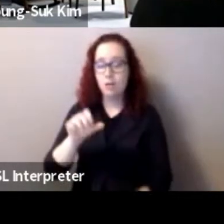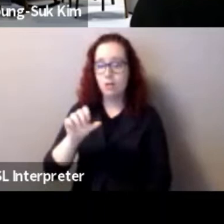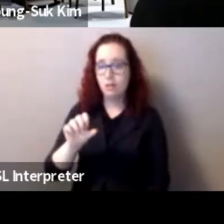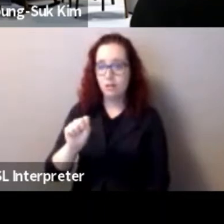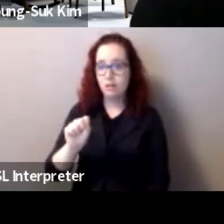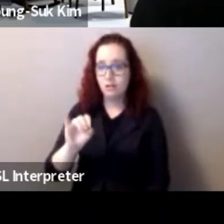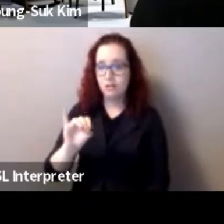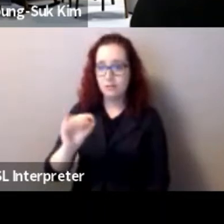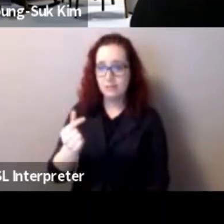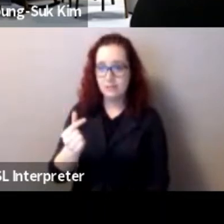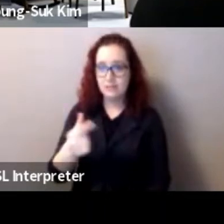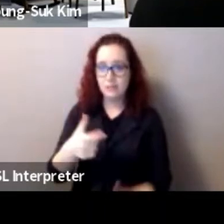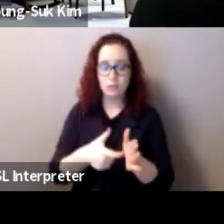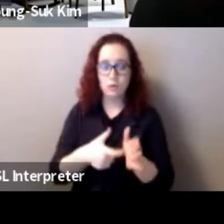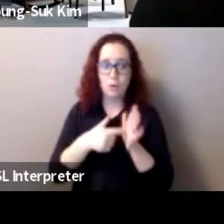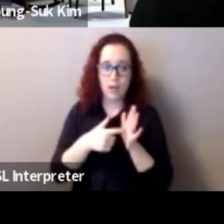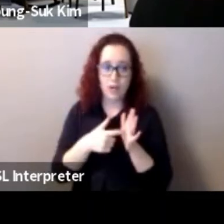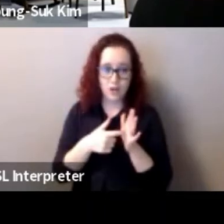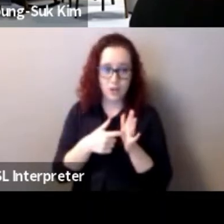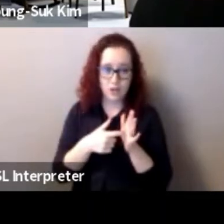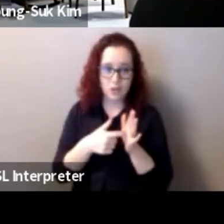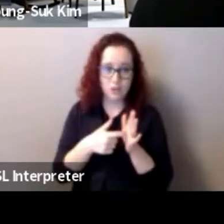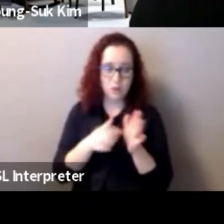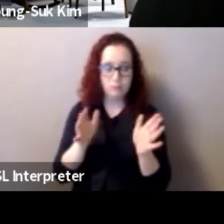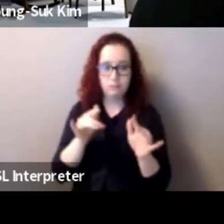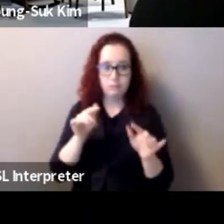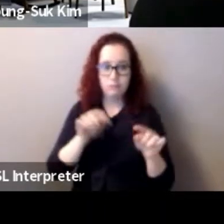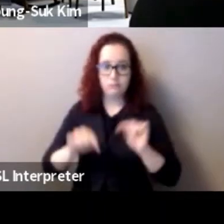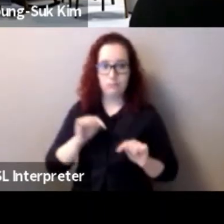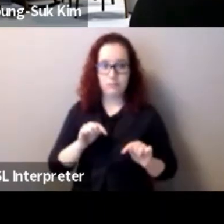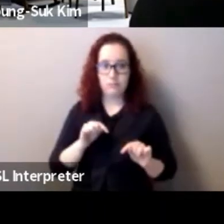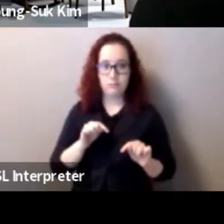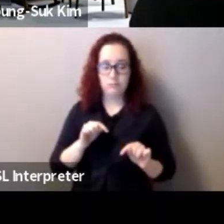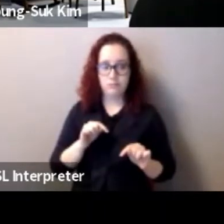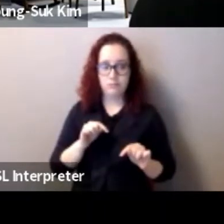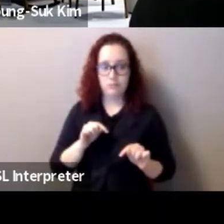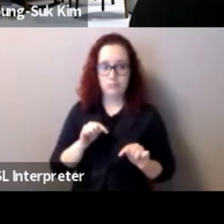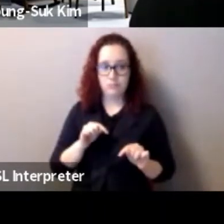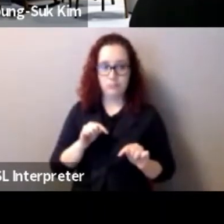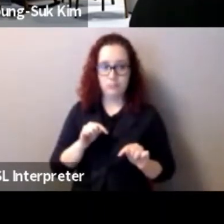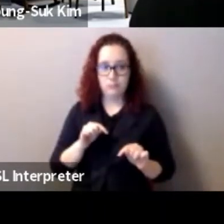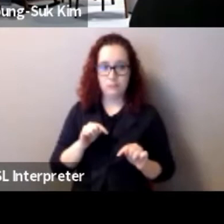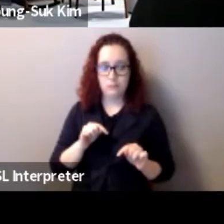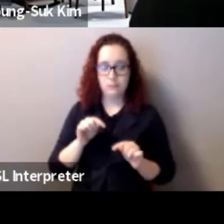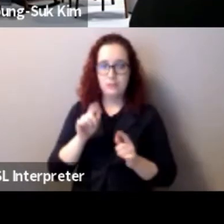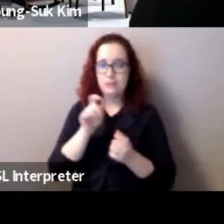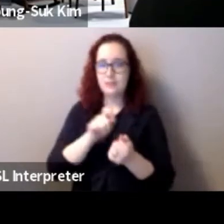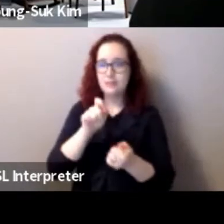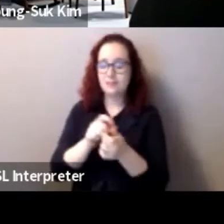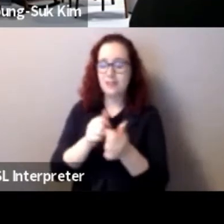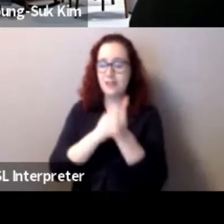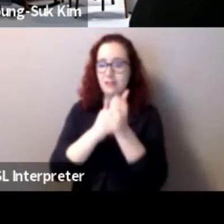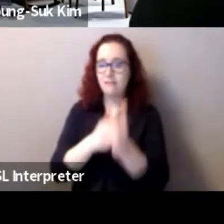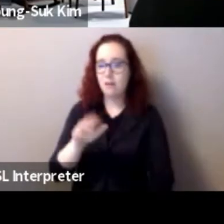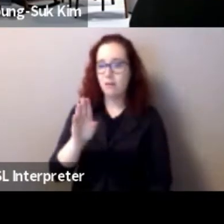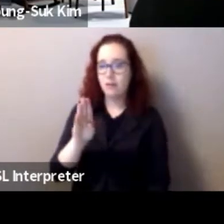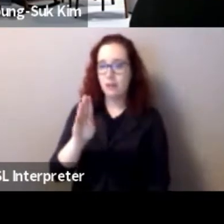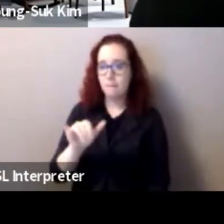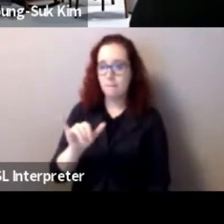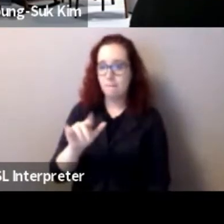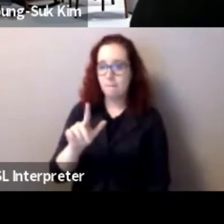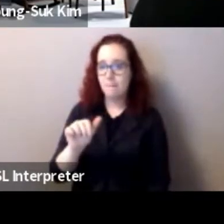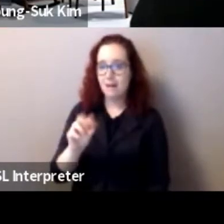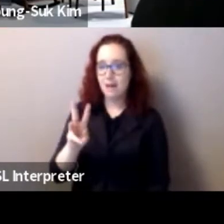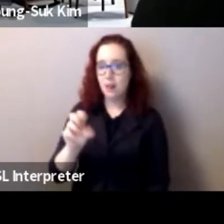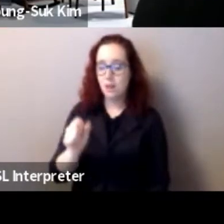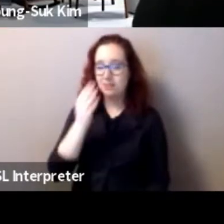I skipped a bullet. The terms of office are determined by your SIG bylaws. The maximum across